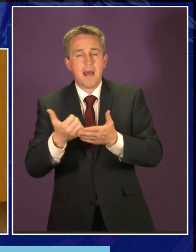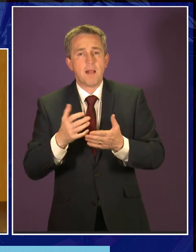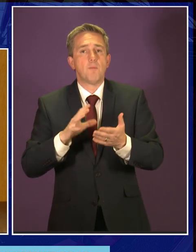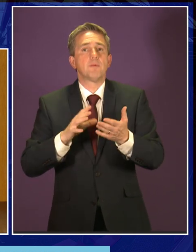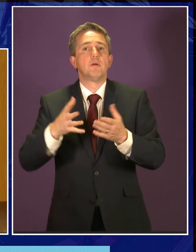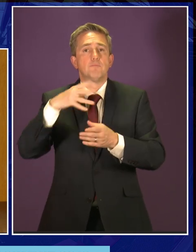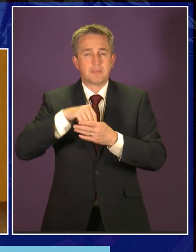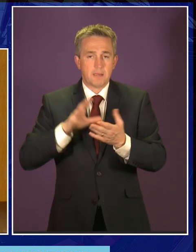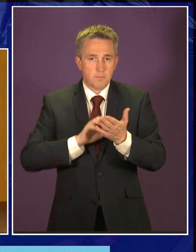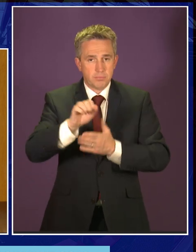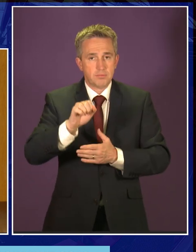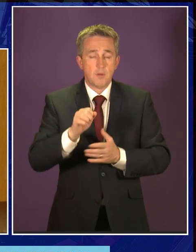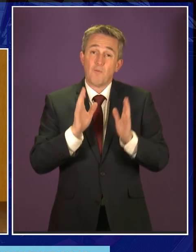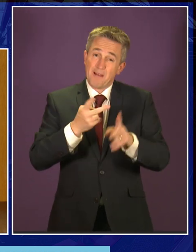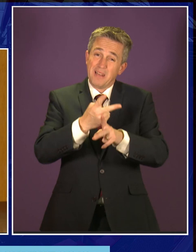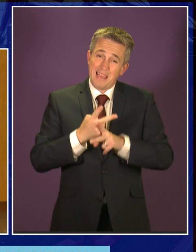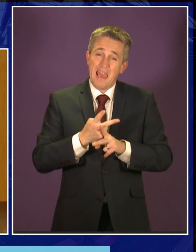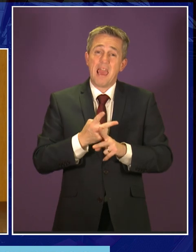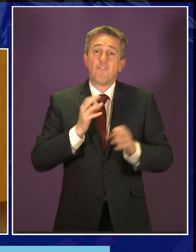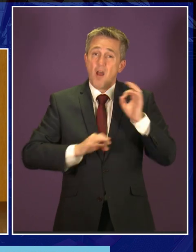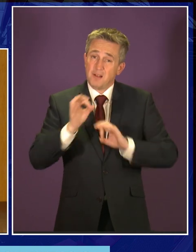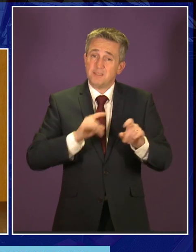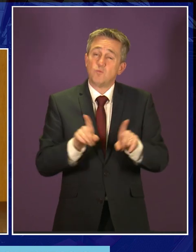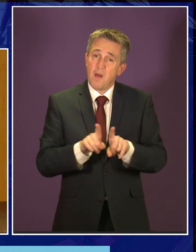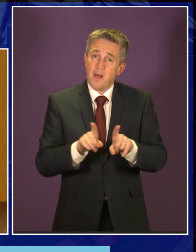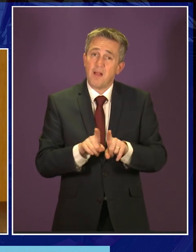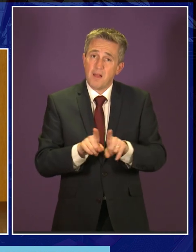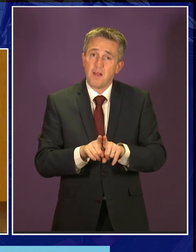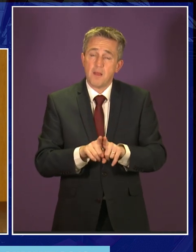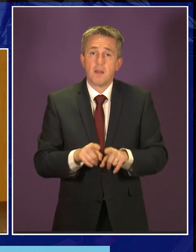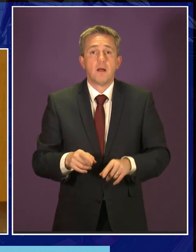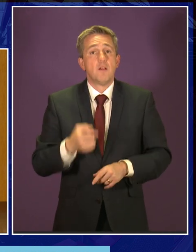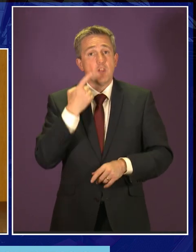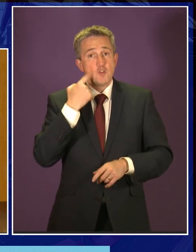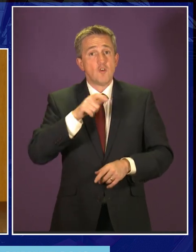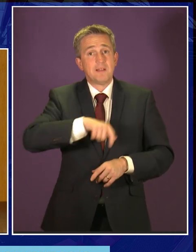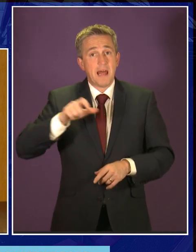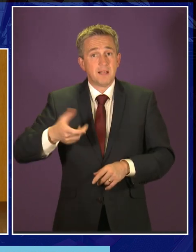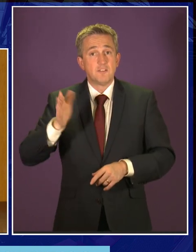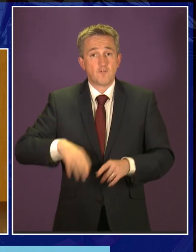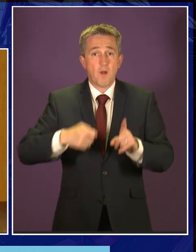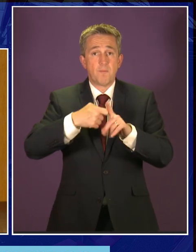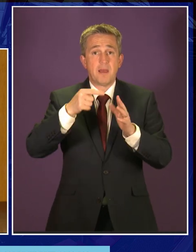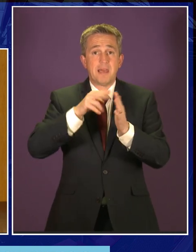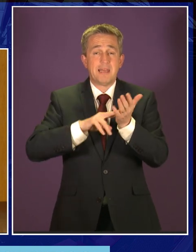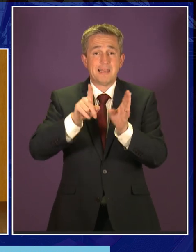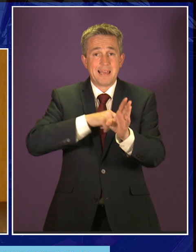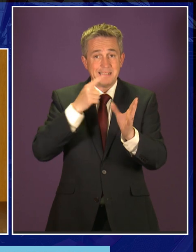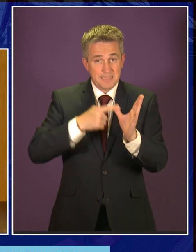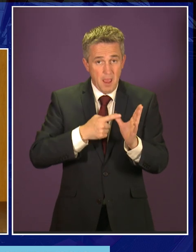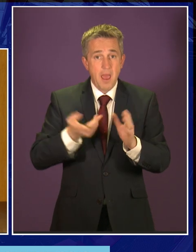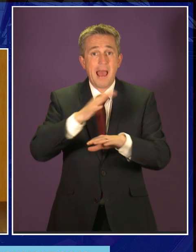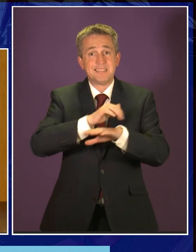must also care for our artists too. This was beautifully encapsulated by our youth delegates from Kenya and Singapore in their